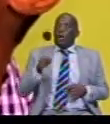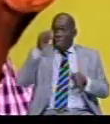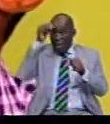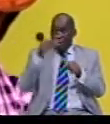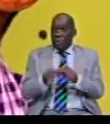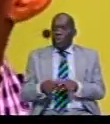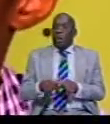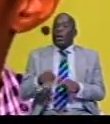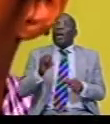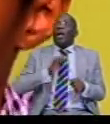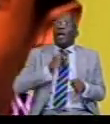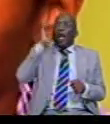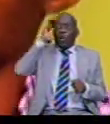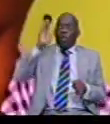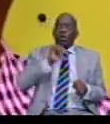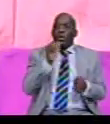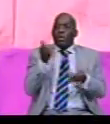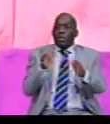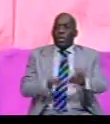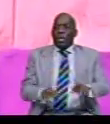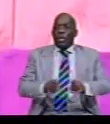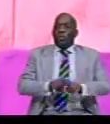to declare the works of the Lord.